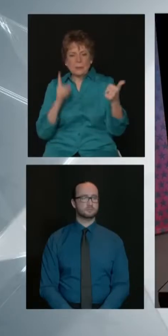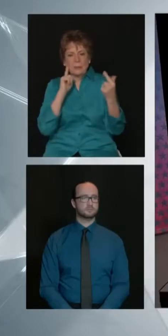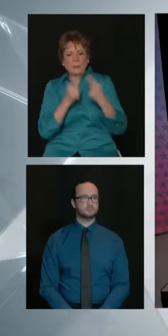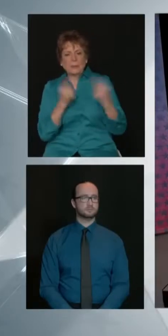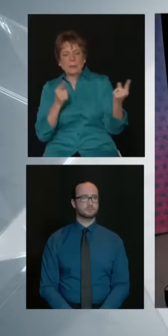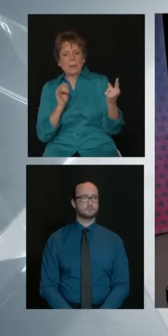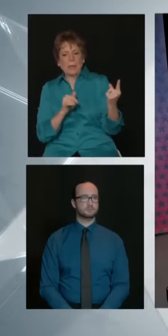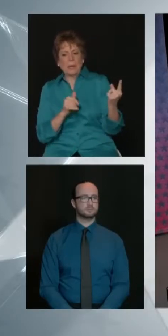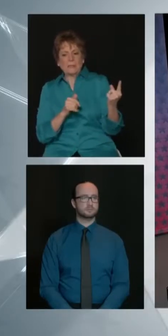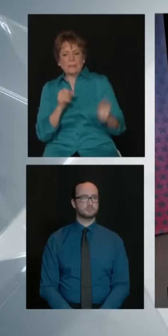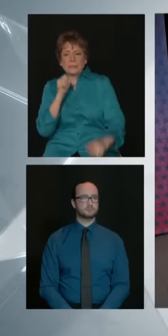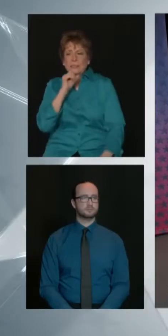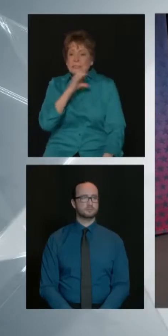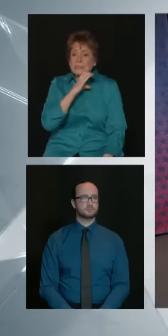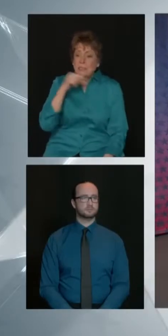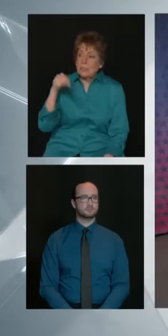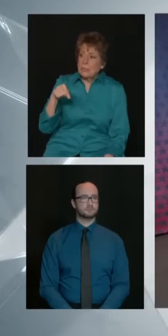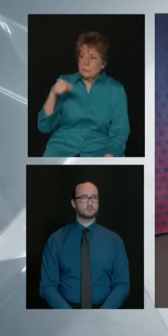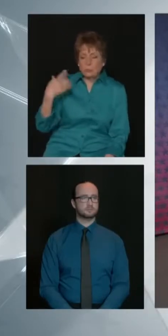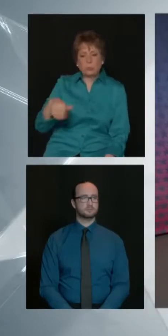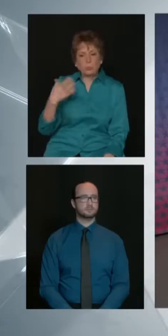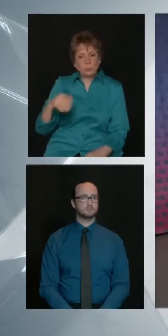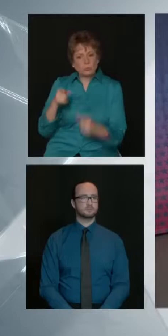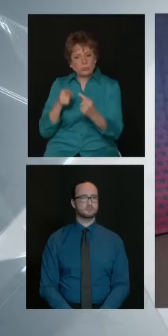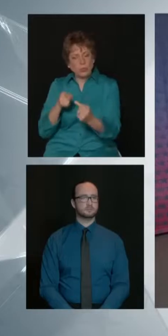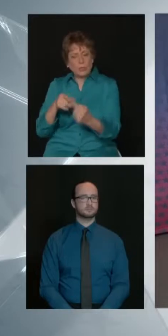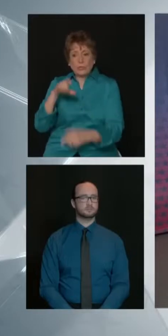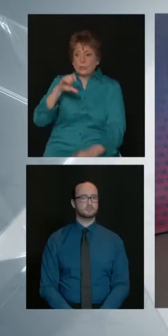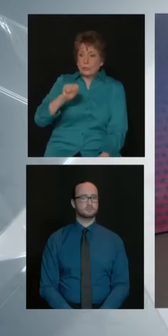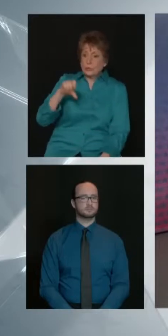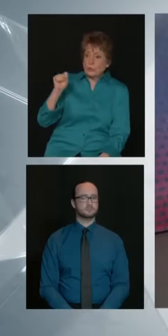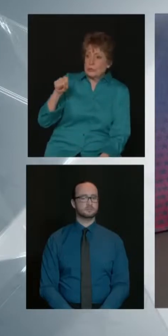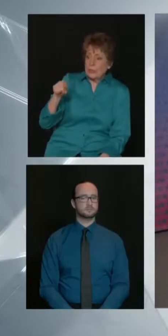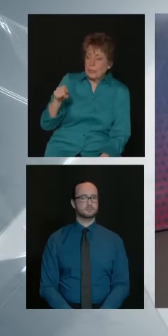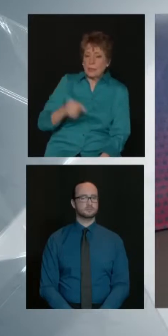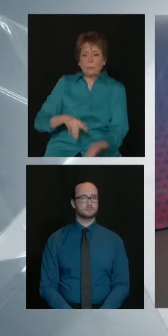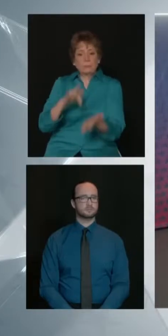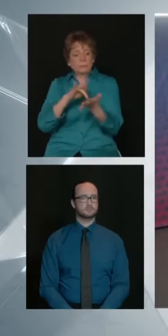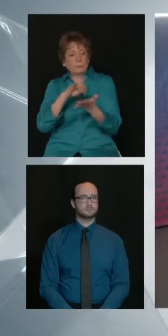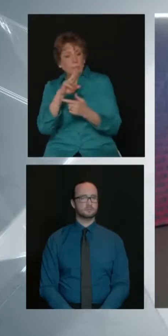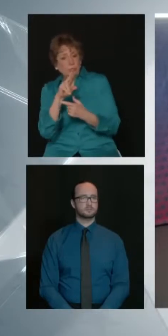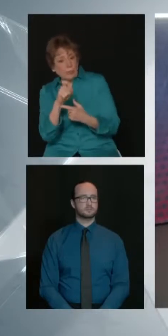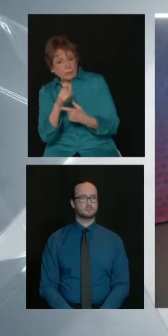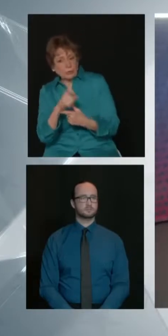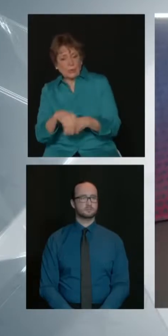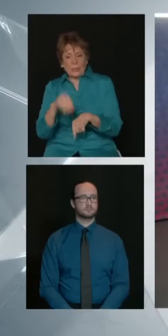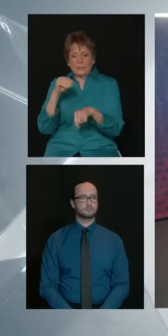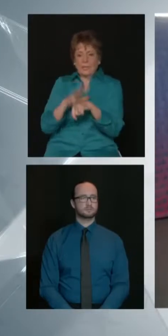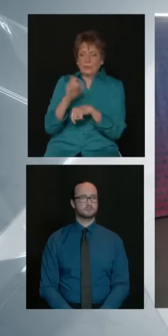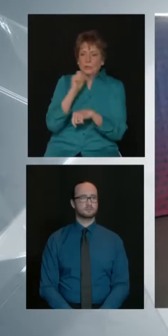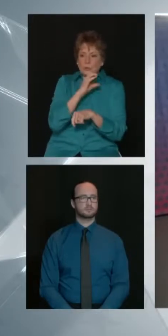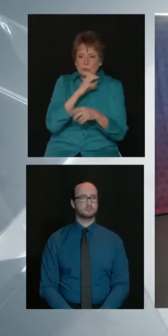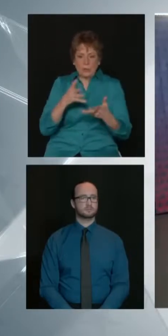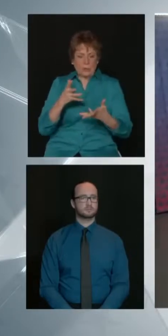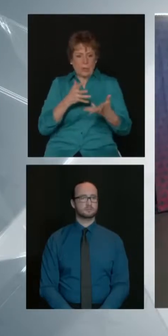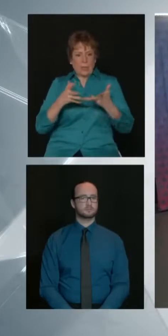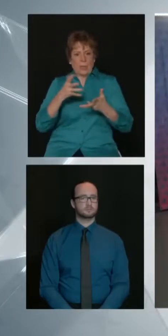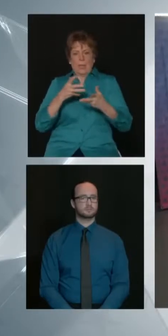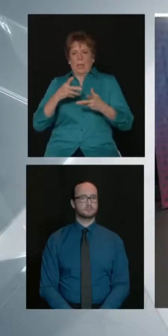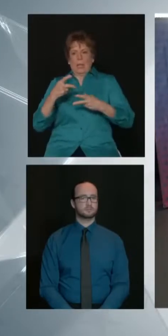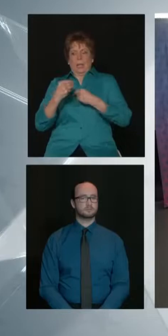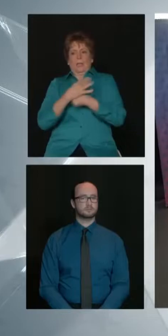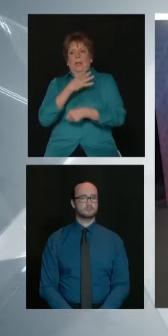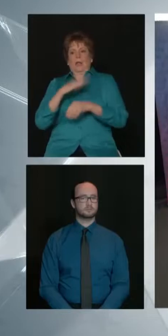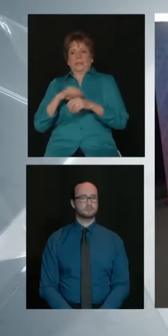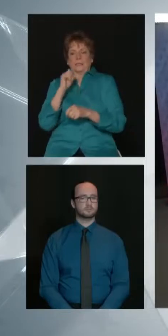struggling. Social Security and prescription drugs hits them harder than anybody else. Okay. And my opponent, Blake Masters, wants